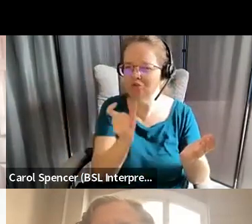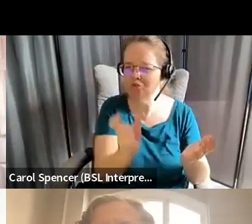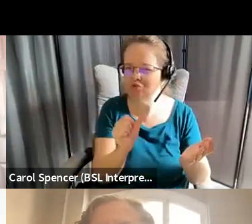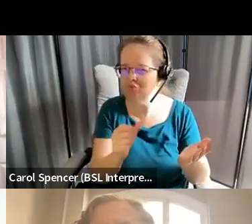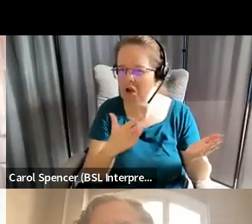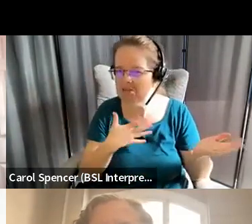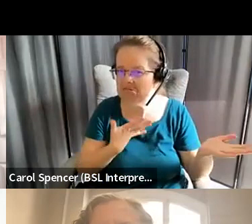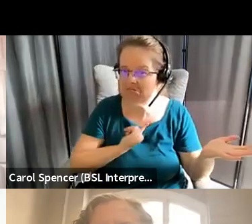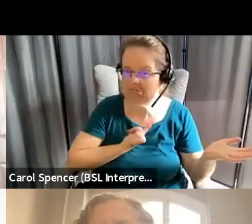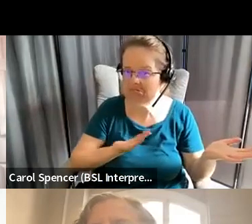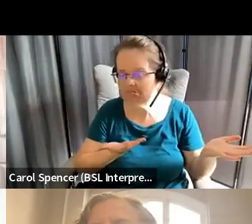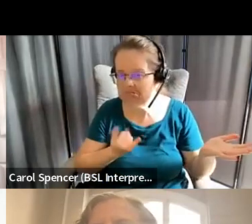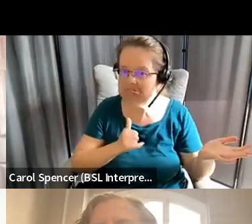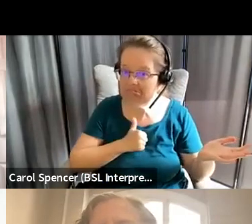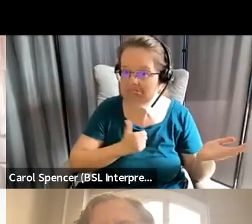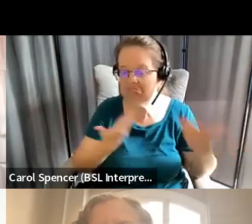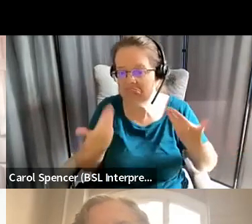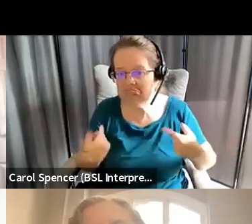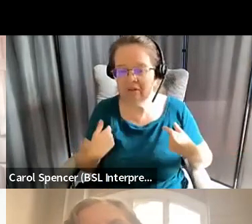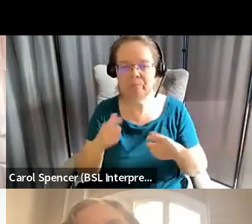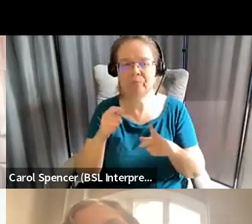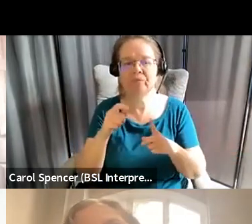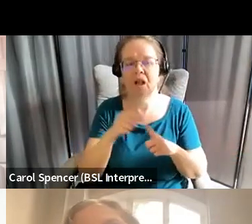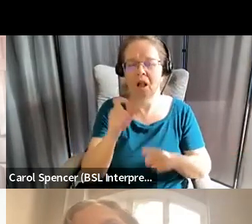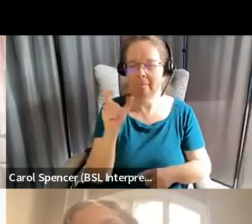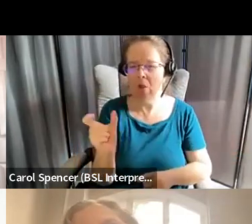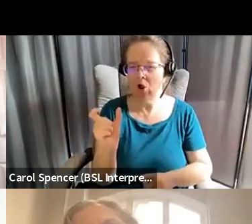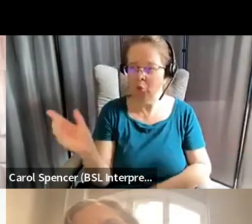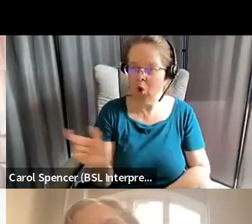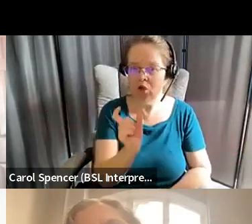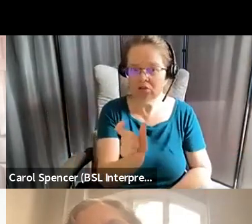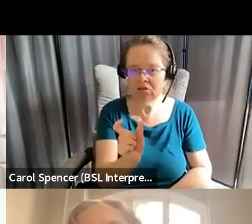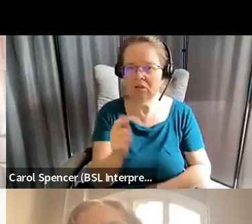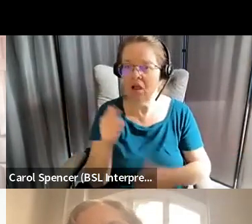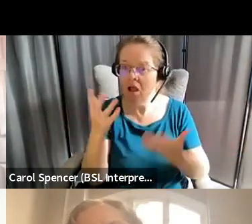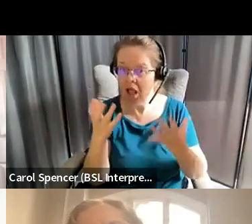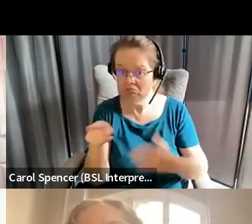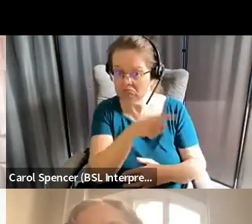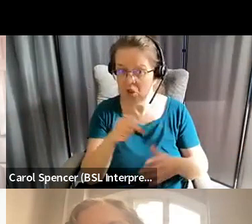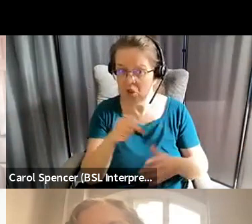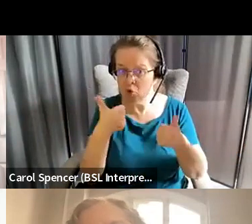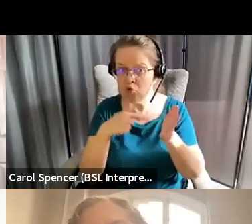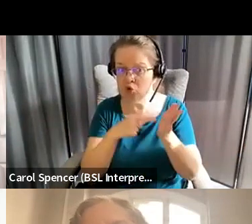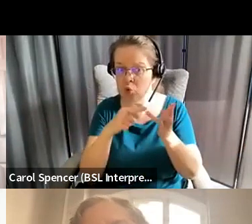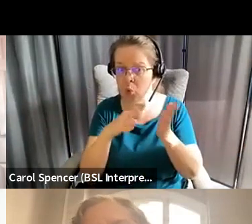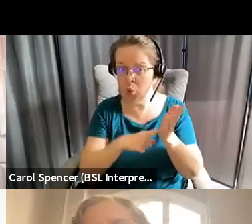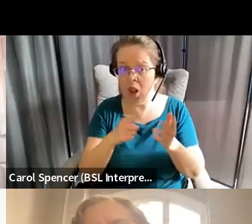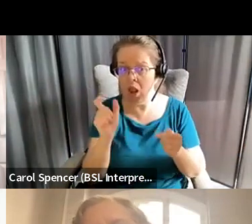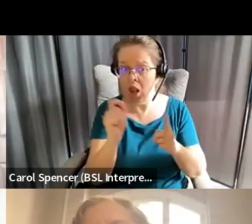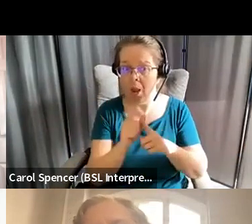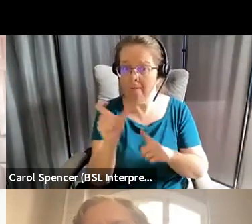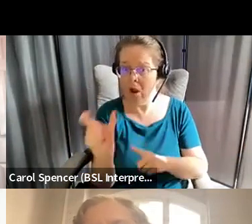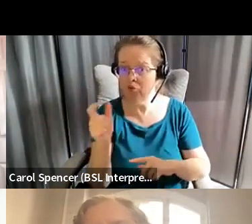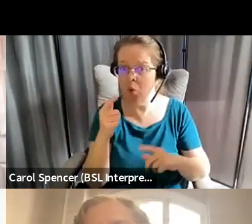But I guess going back to that with the passwords, like, is there a good sort of password management tool? And I guess for you, Yahye